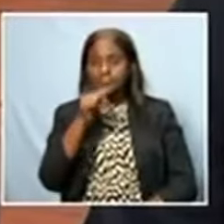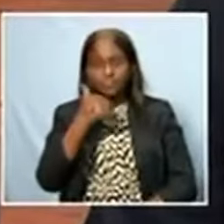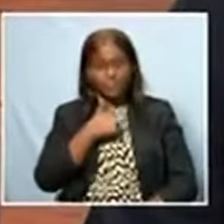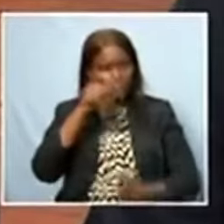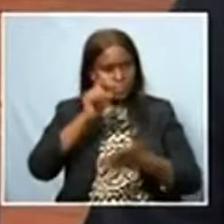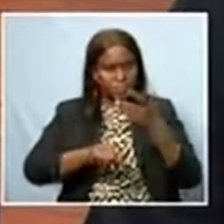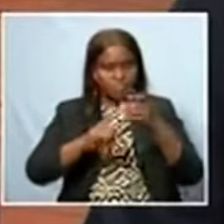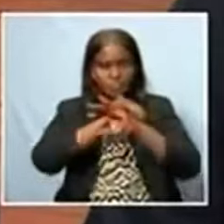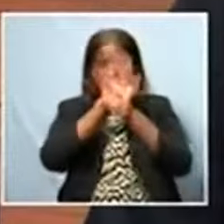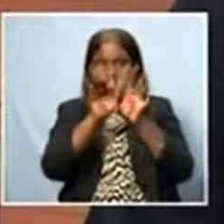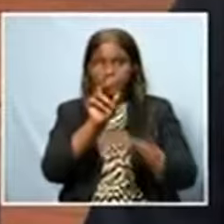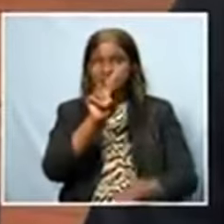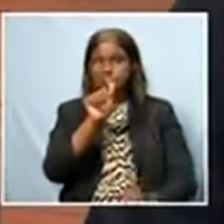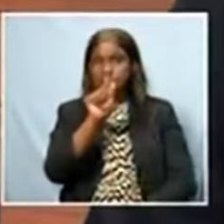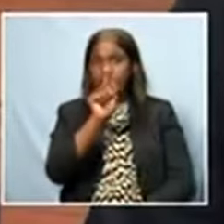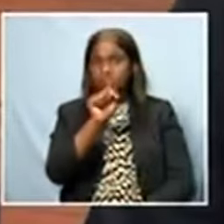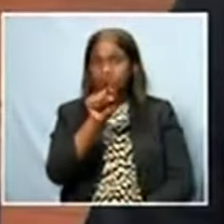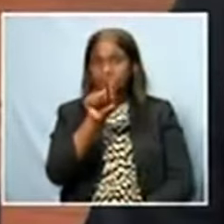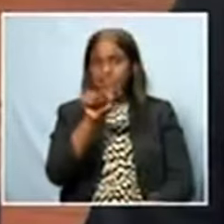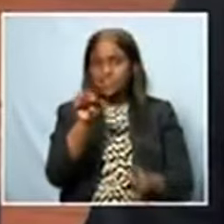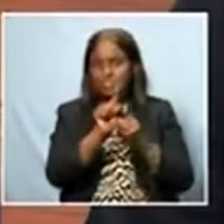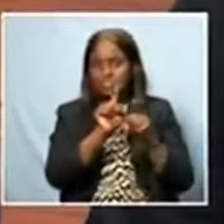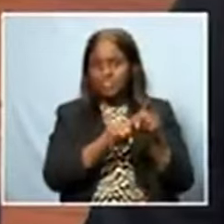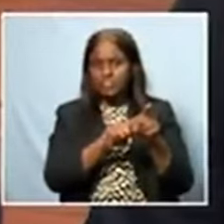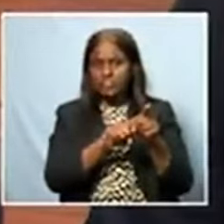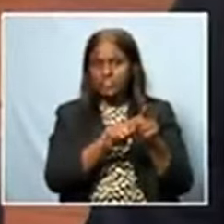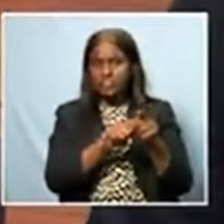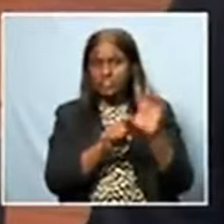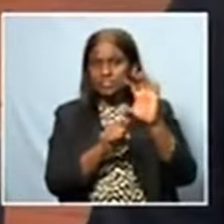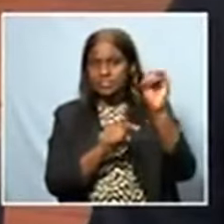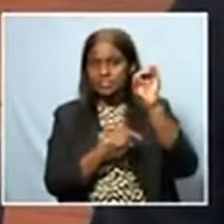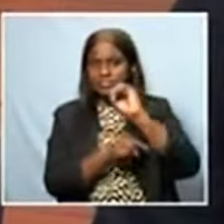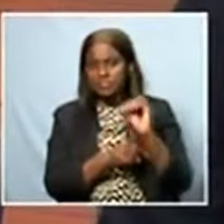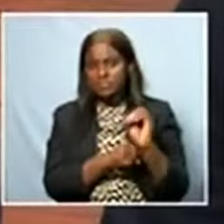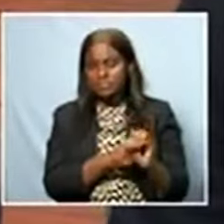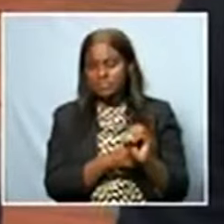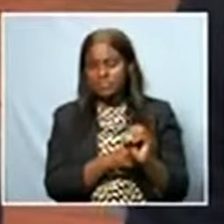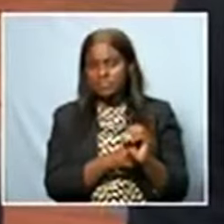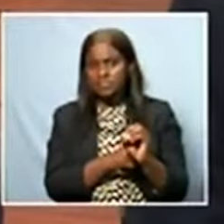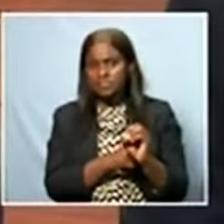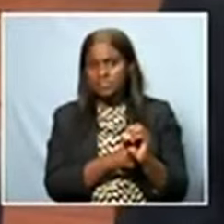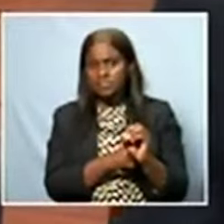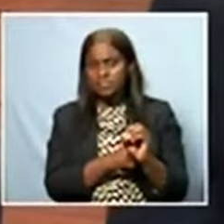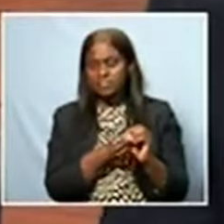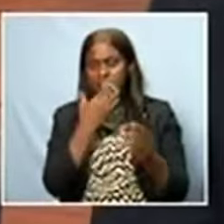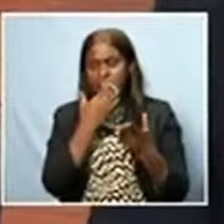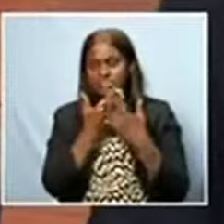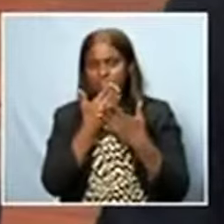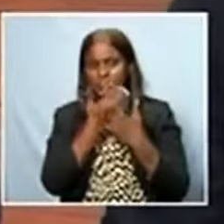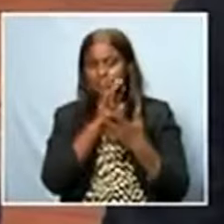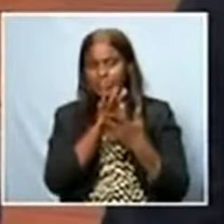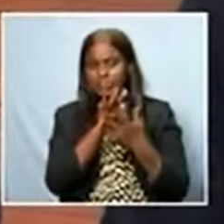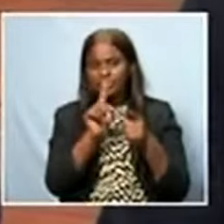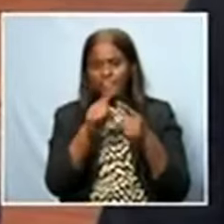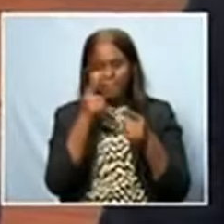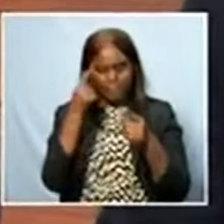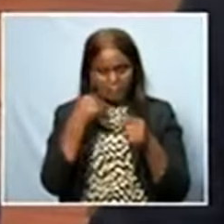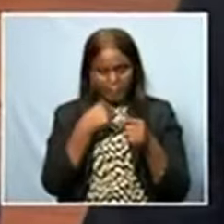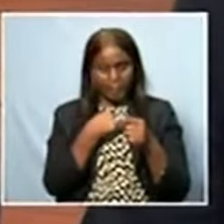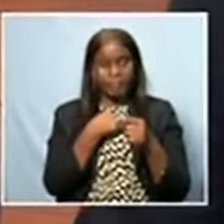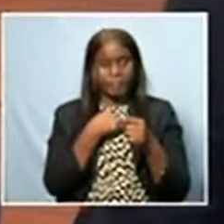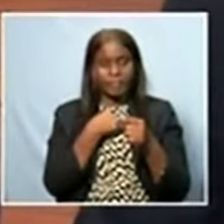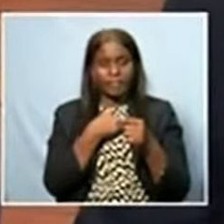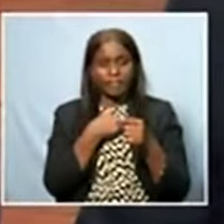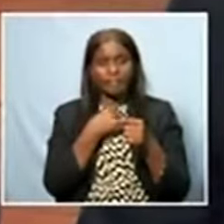return certificate, you go ahead and do a surcharge of 15%. It's a good thing. But for me,